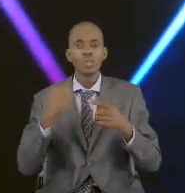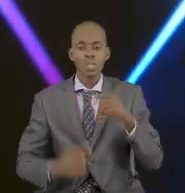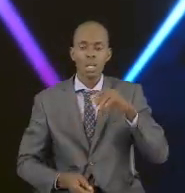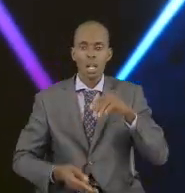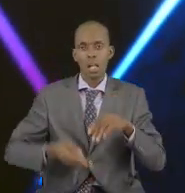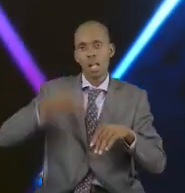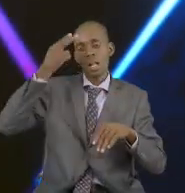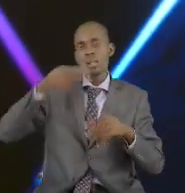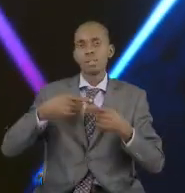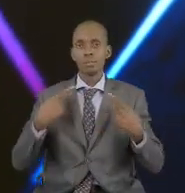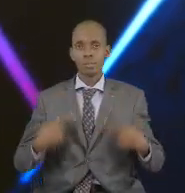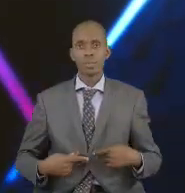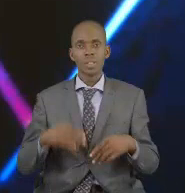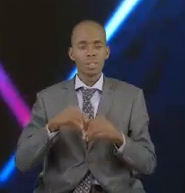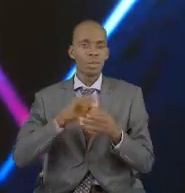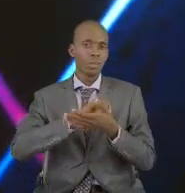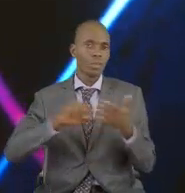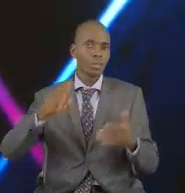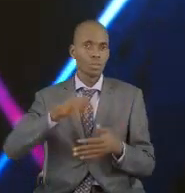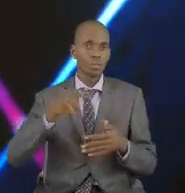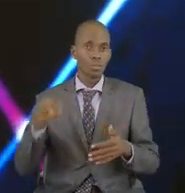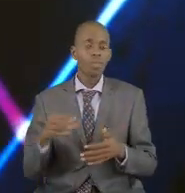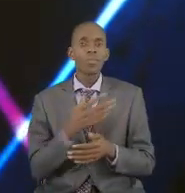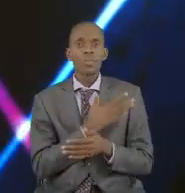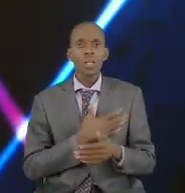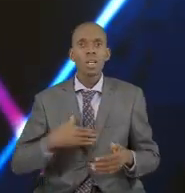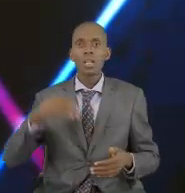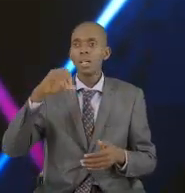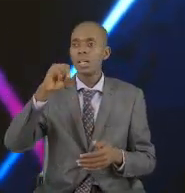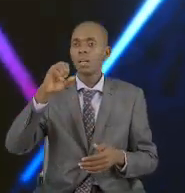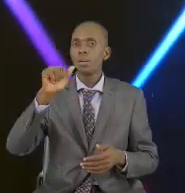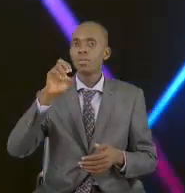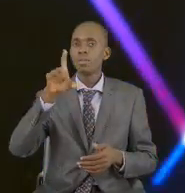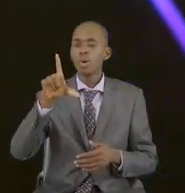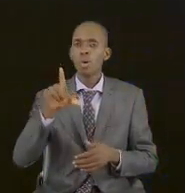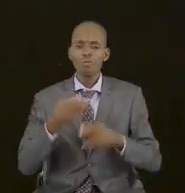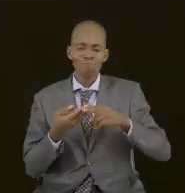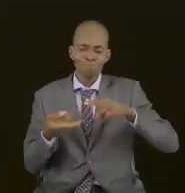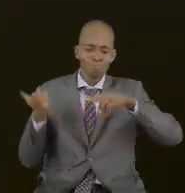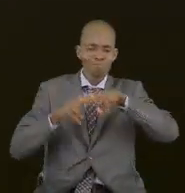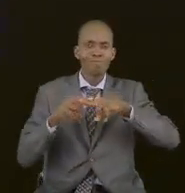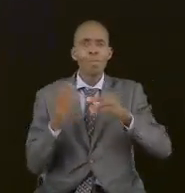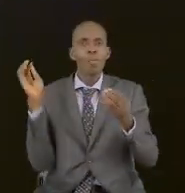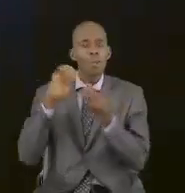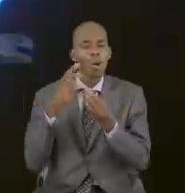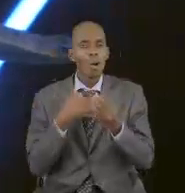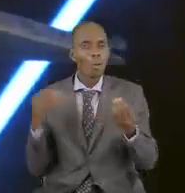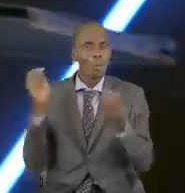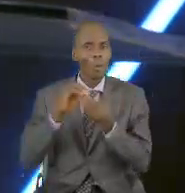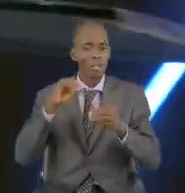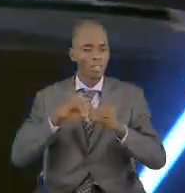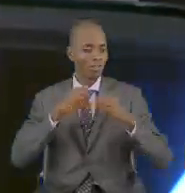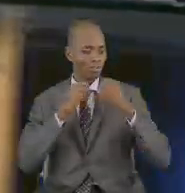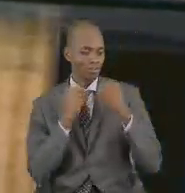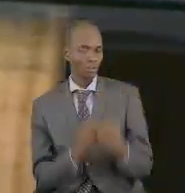it tells us, and Saul increased the more in strength. As I said, when you are converted, you're a new babe